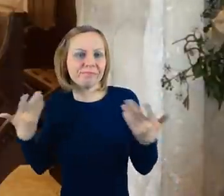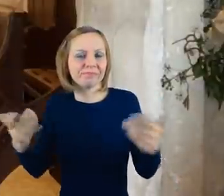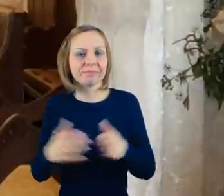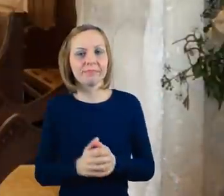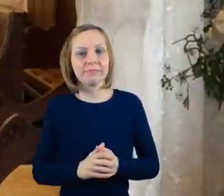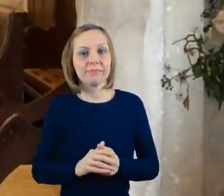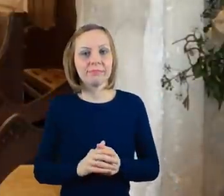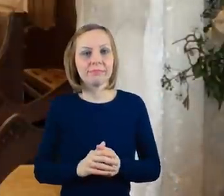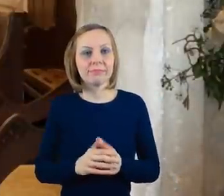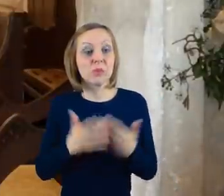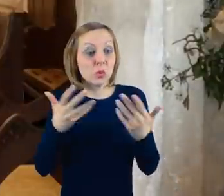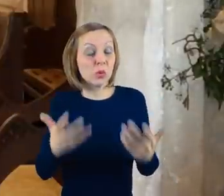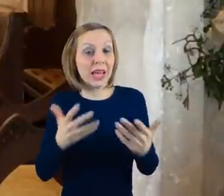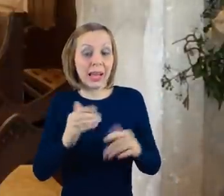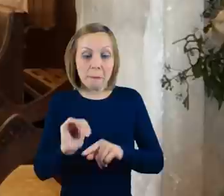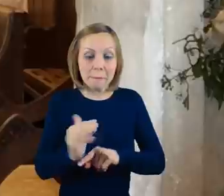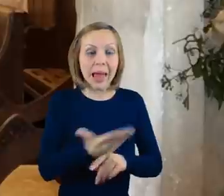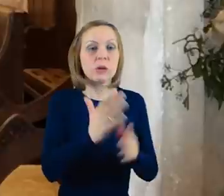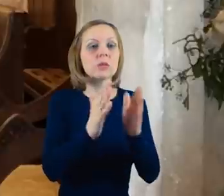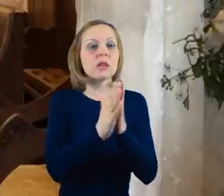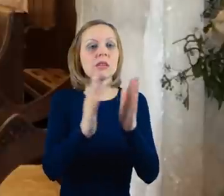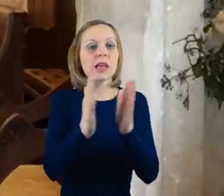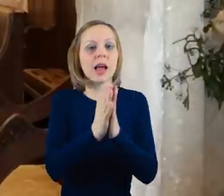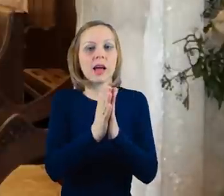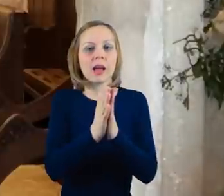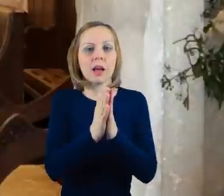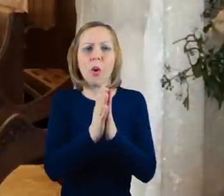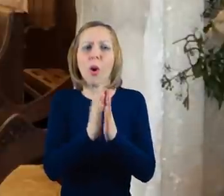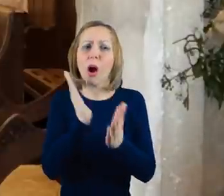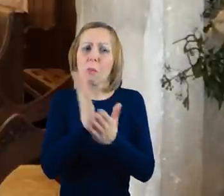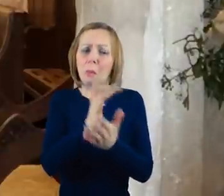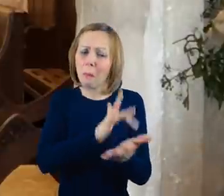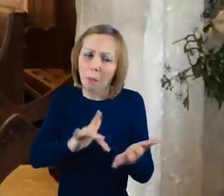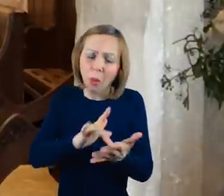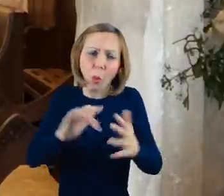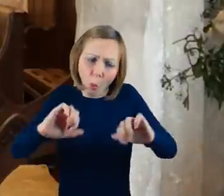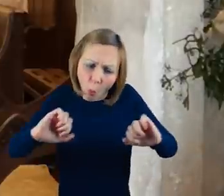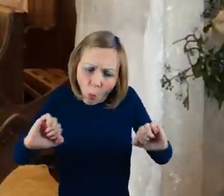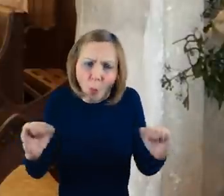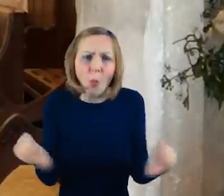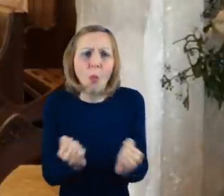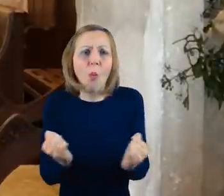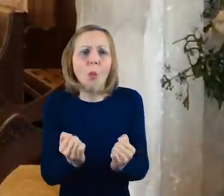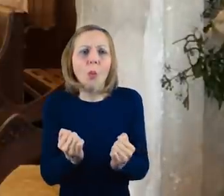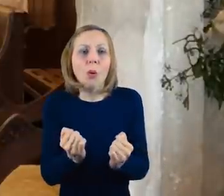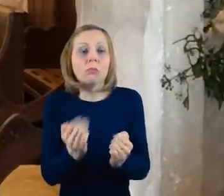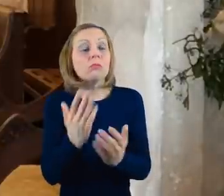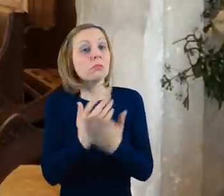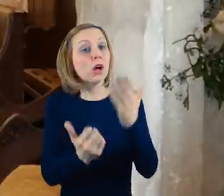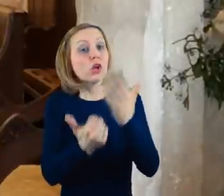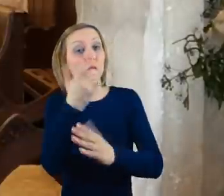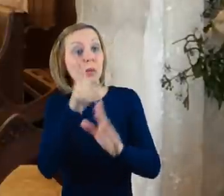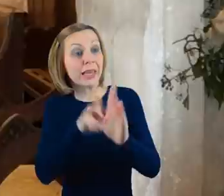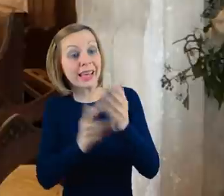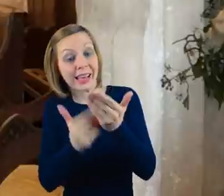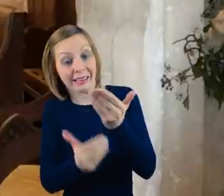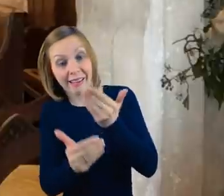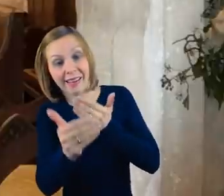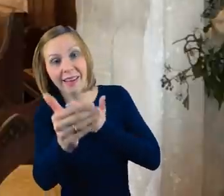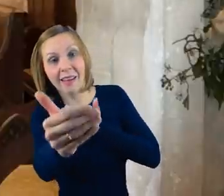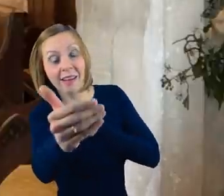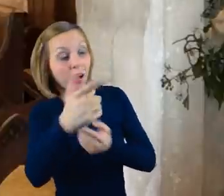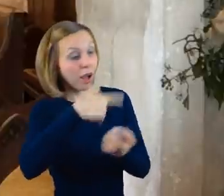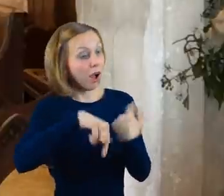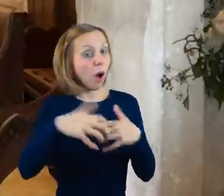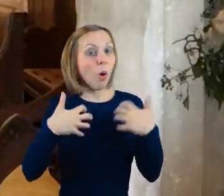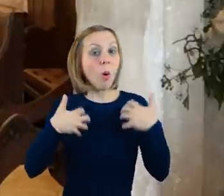in the deepest days of winter. But we are in a new year. And as we look forward, we are looking forward to the